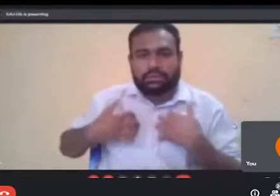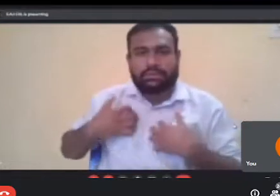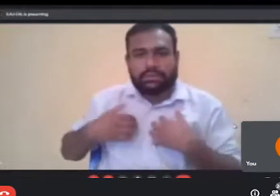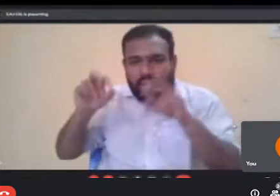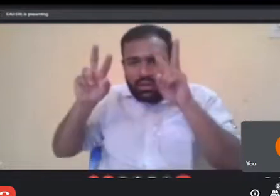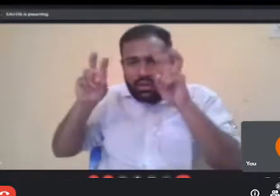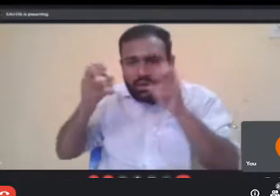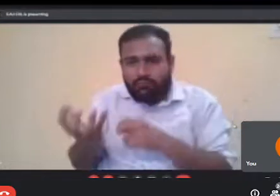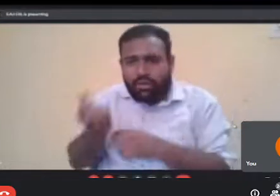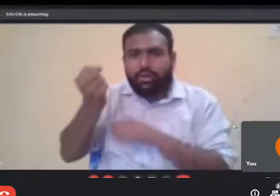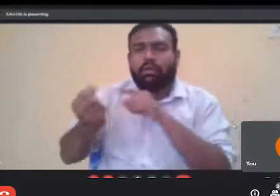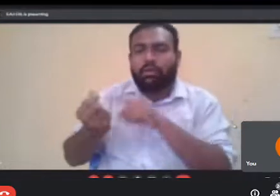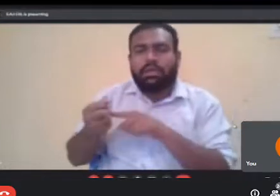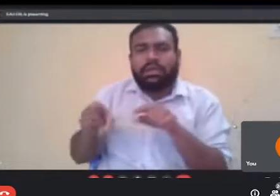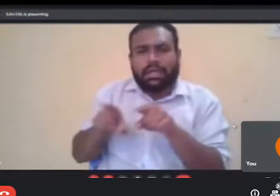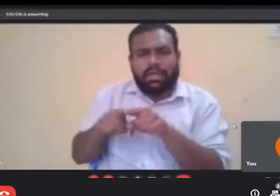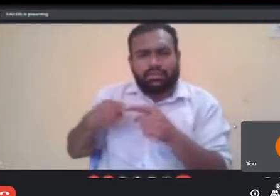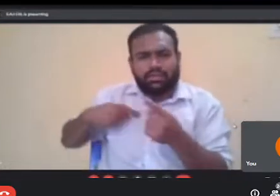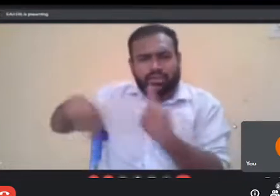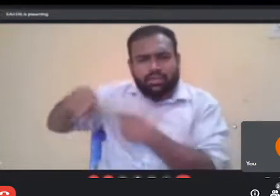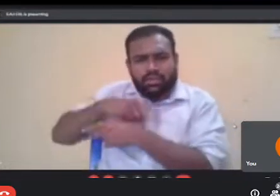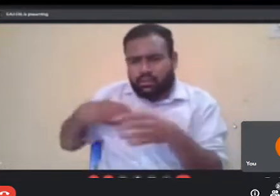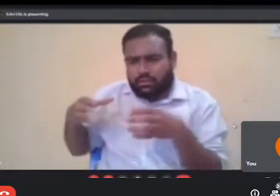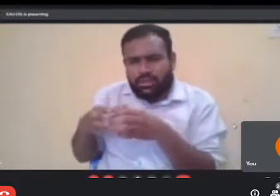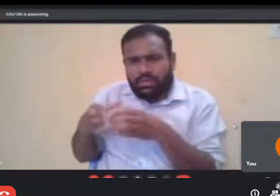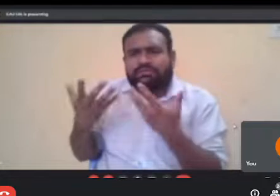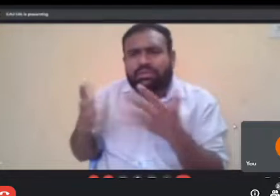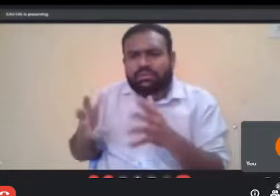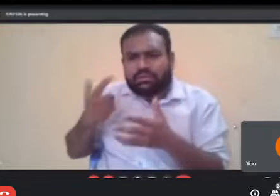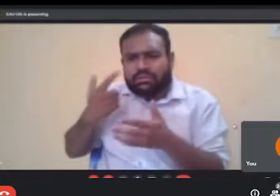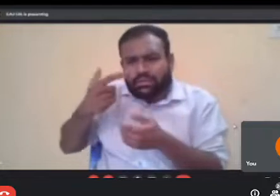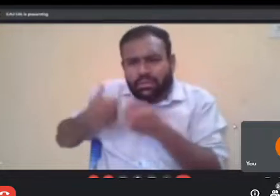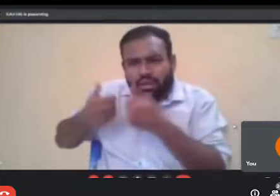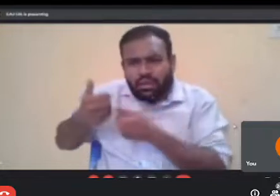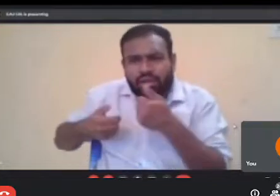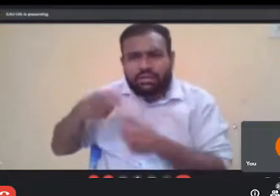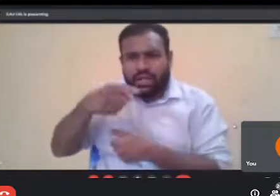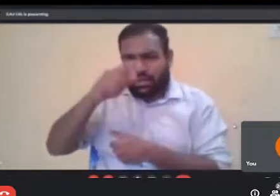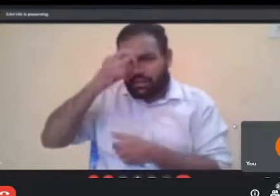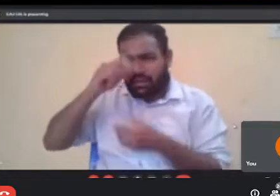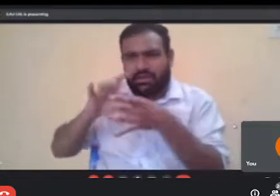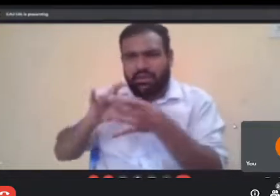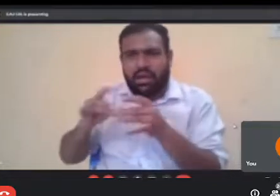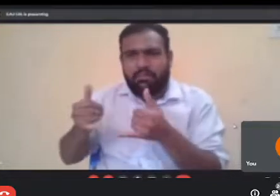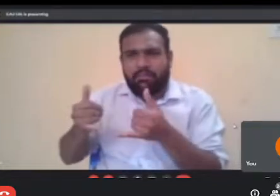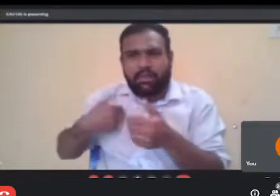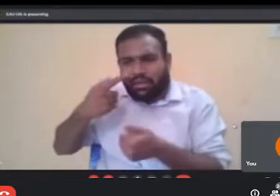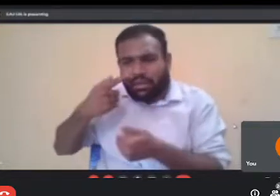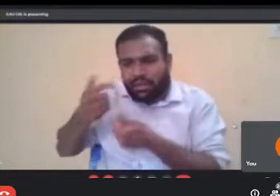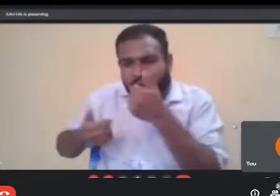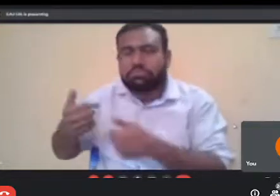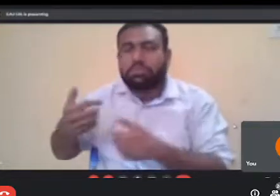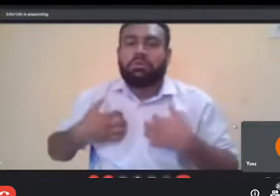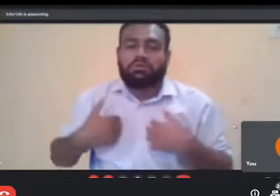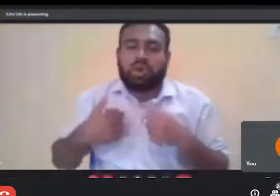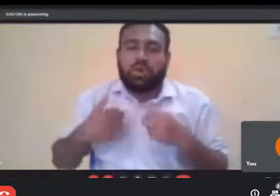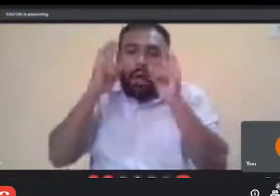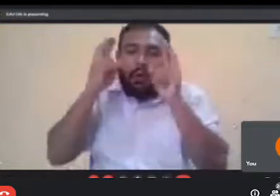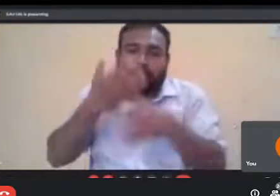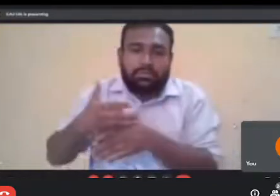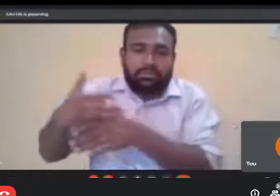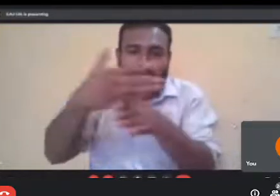be different models. And now we would like to share what we actually think. The conclusion is